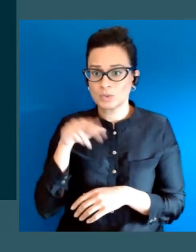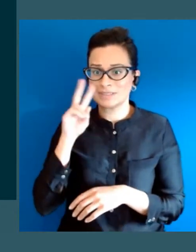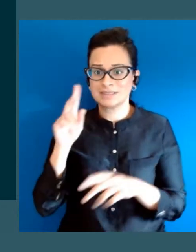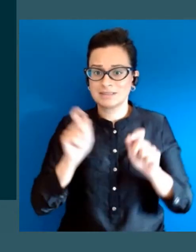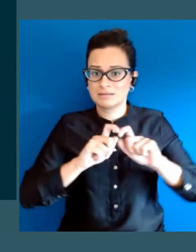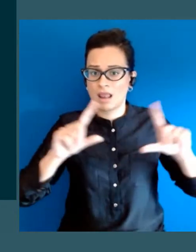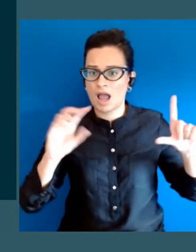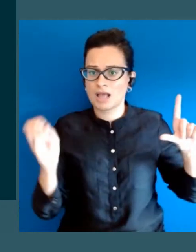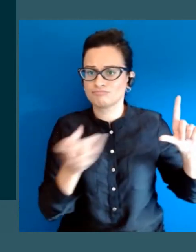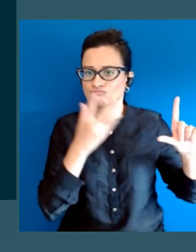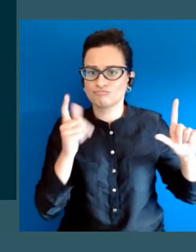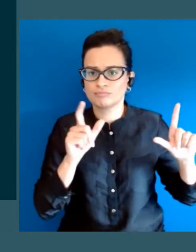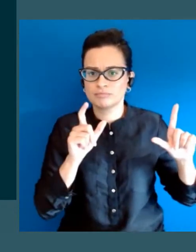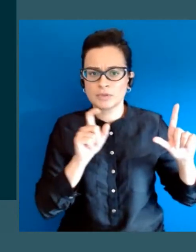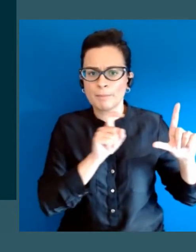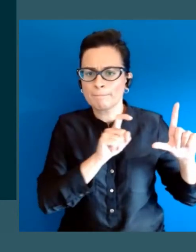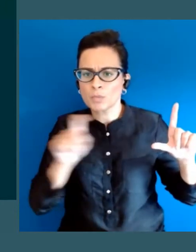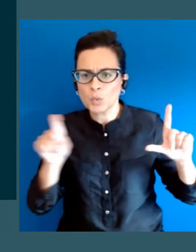moving.